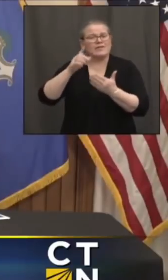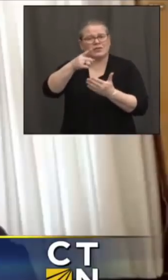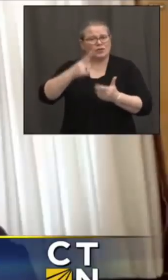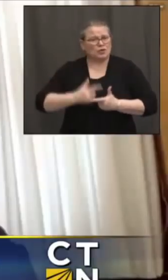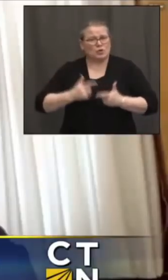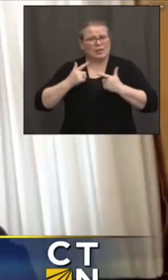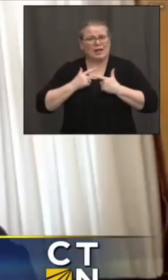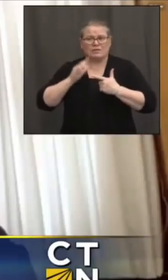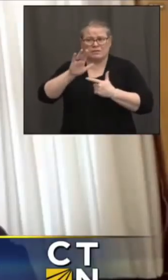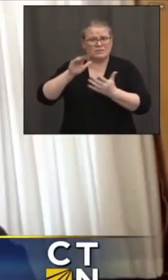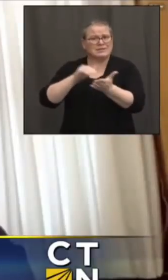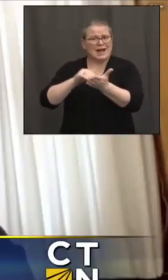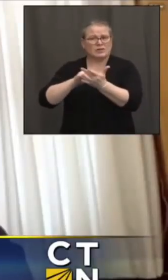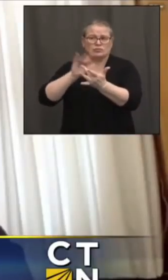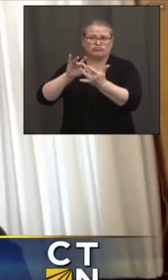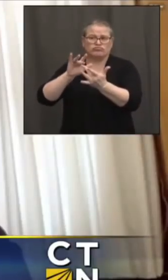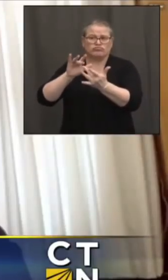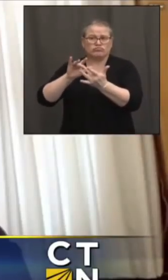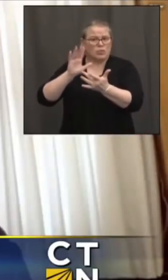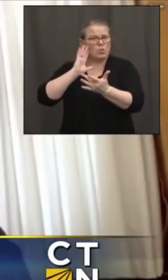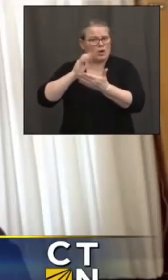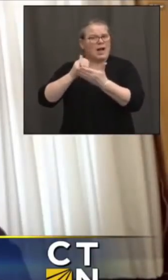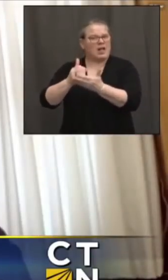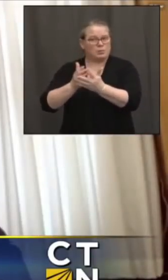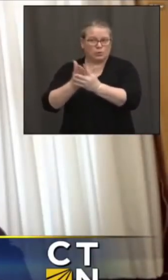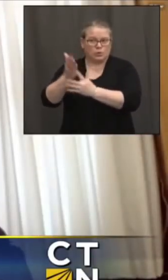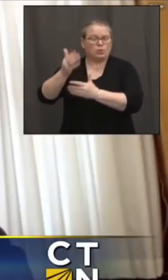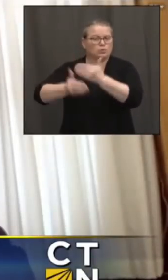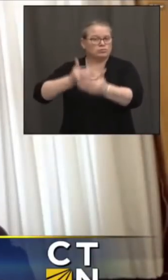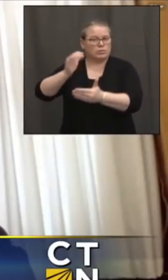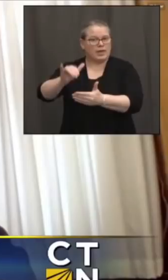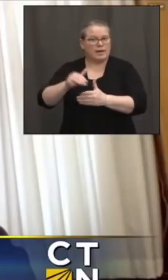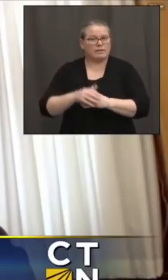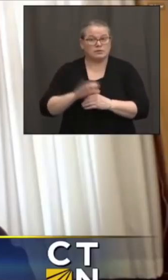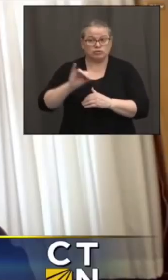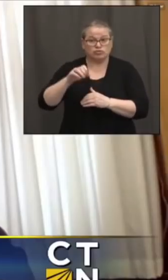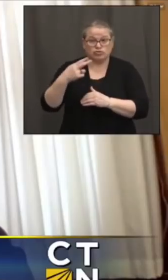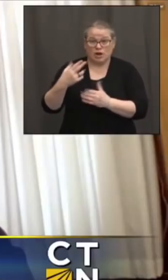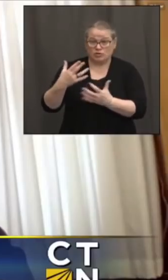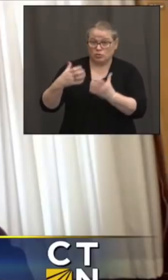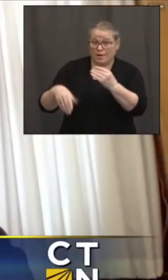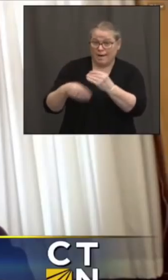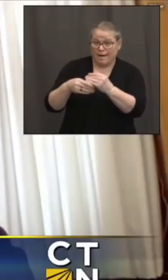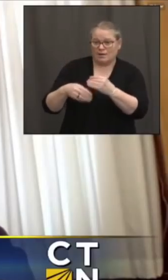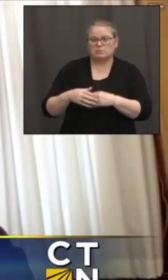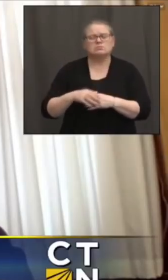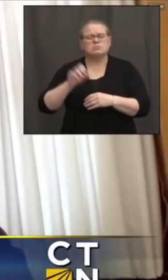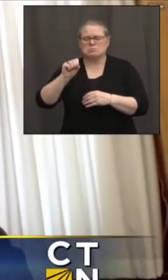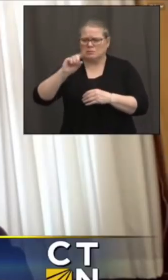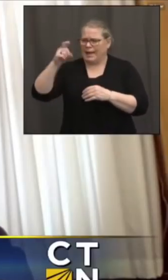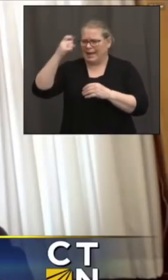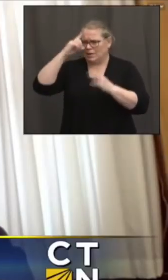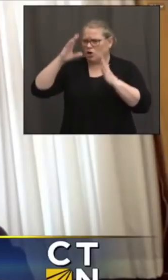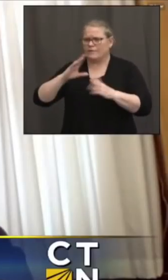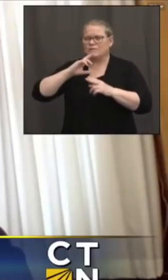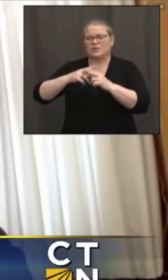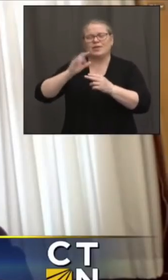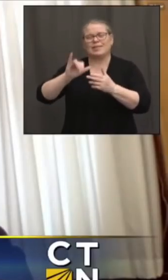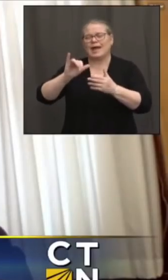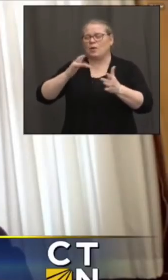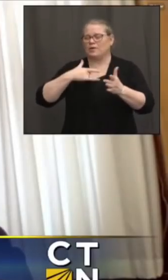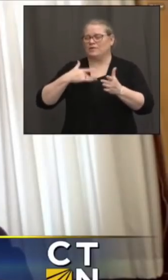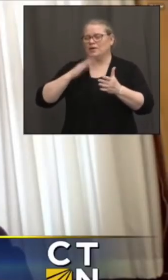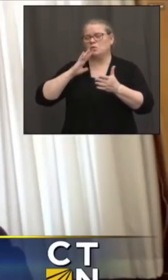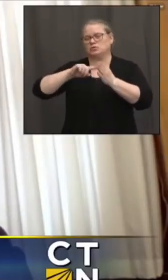mentioned, we've got about 3 weeks to 4 weeks before we get to that next phase, and we'll certainly be providing a lot more specific guidance well